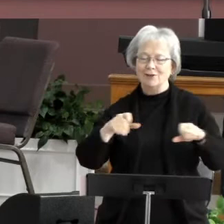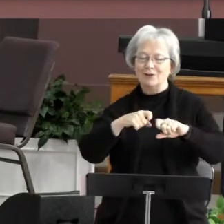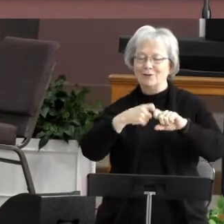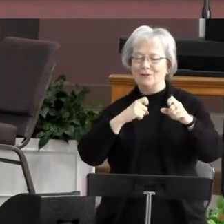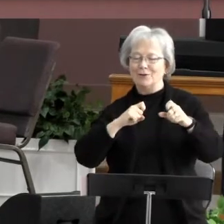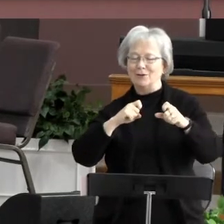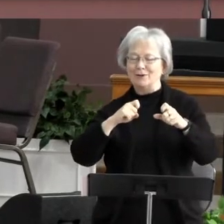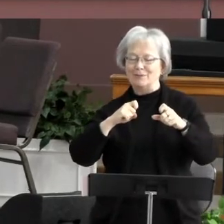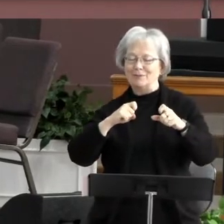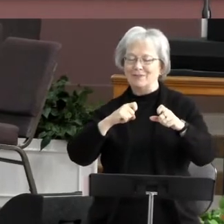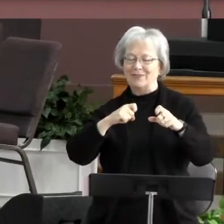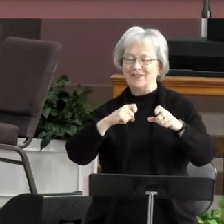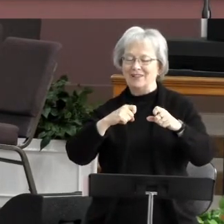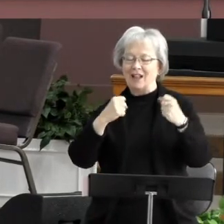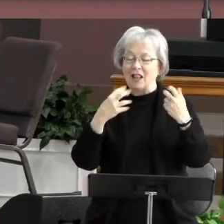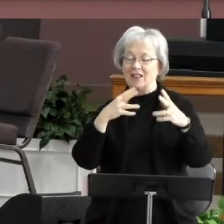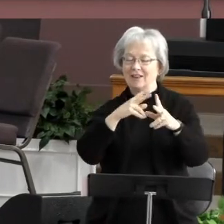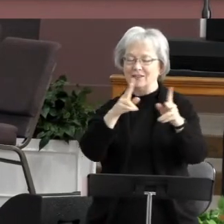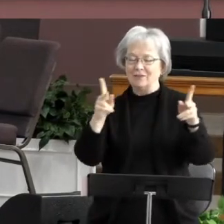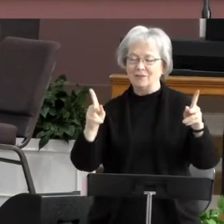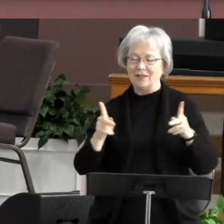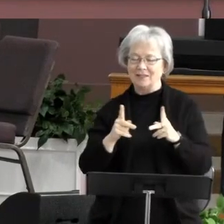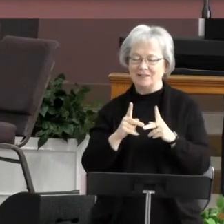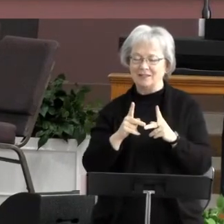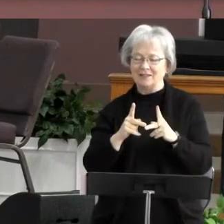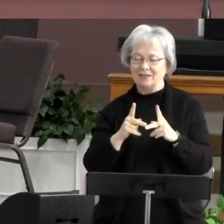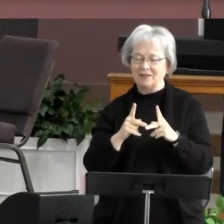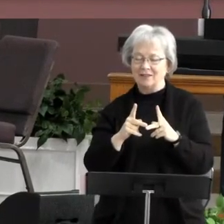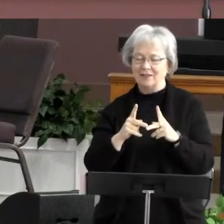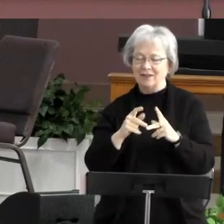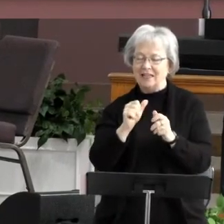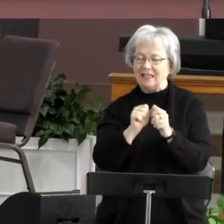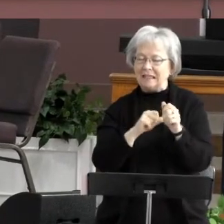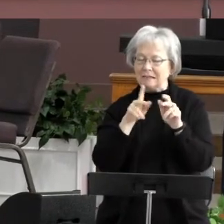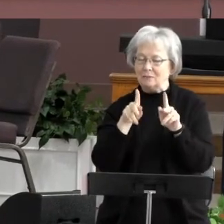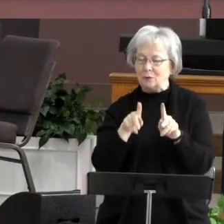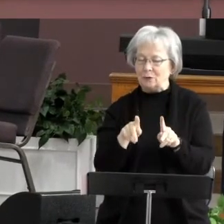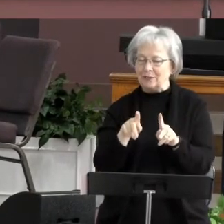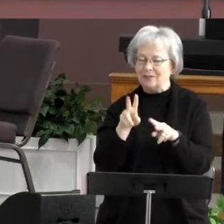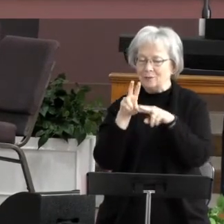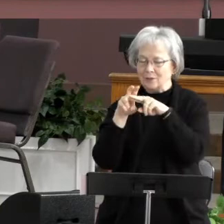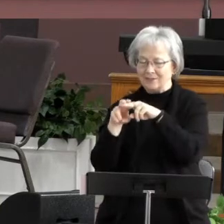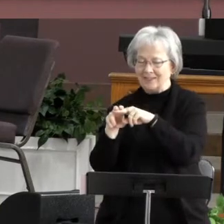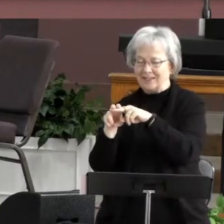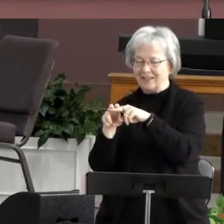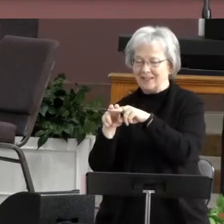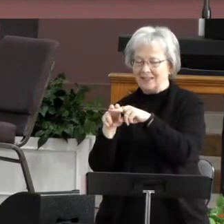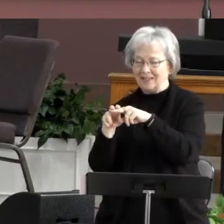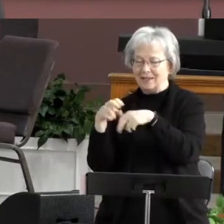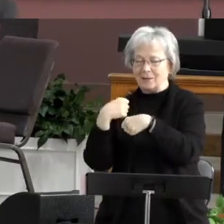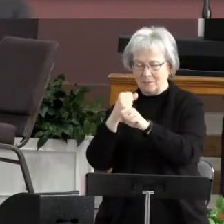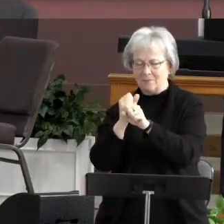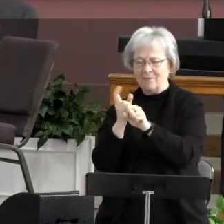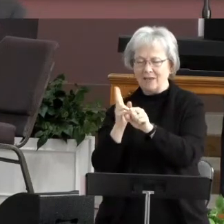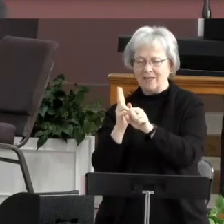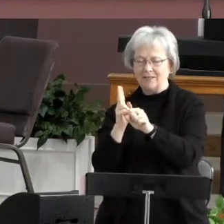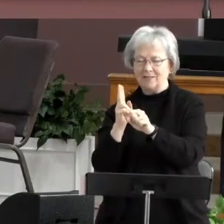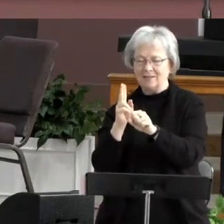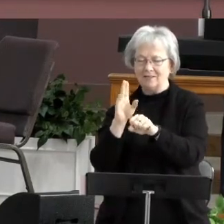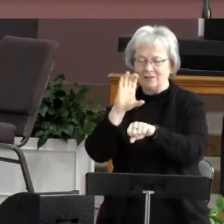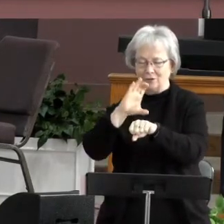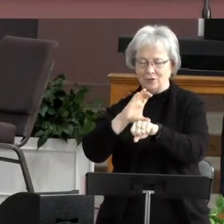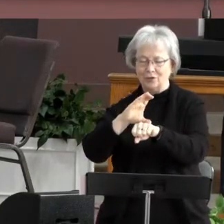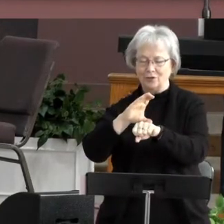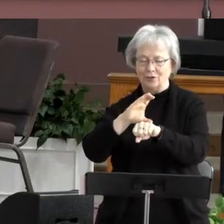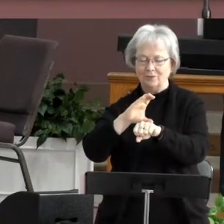who makes up the church here is sitting this morning. And Lord, we just pray right now that You would just help us